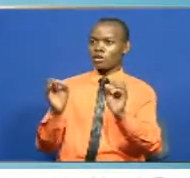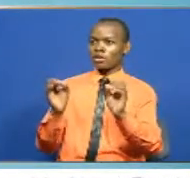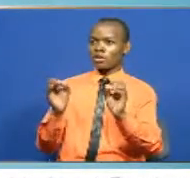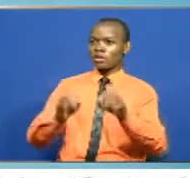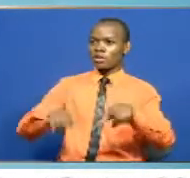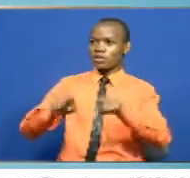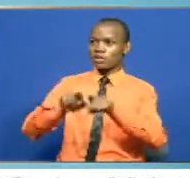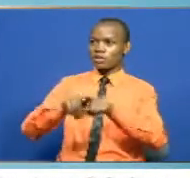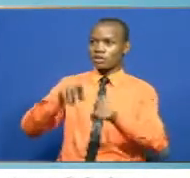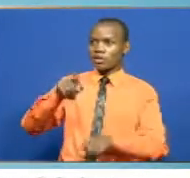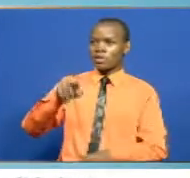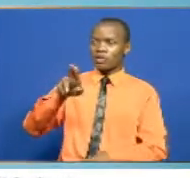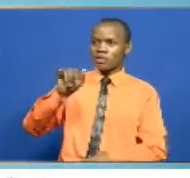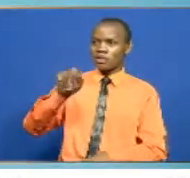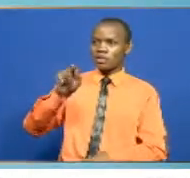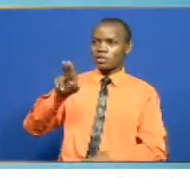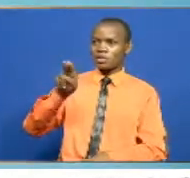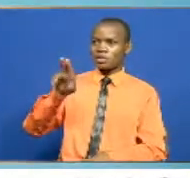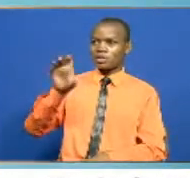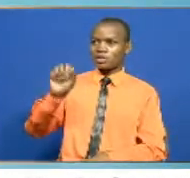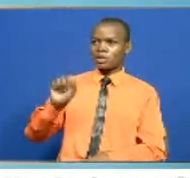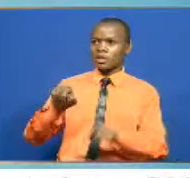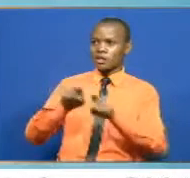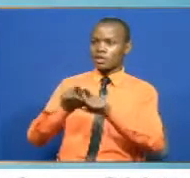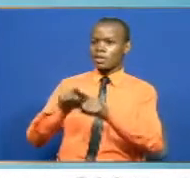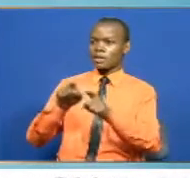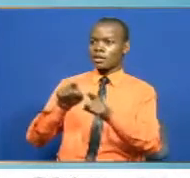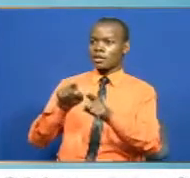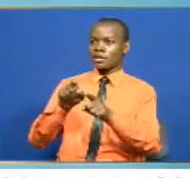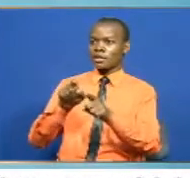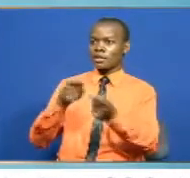Preston's paperwork with FIBA not being done,